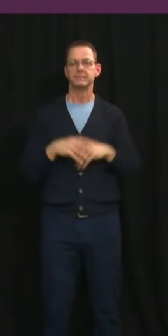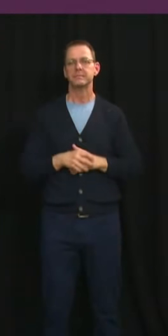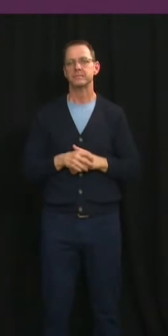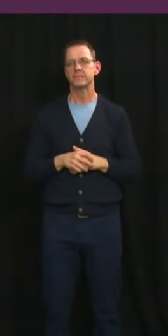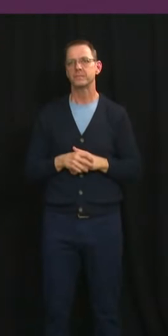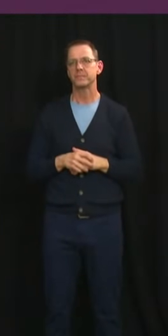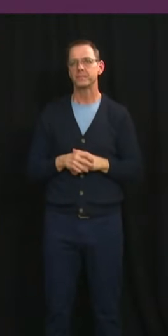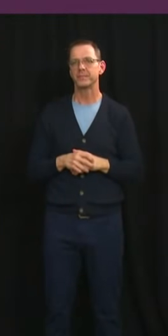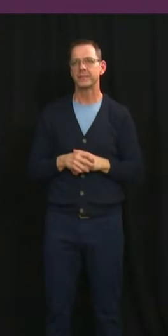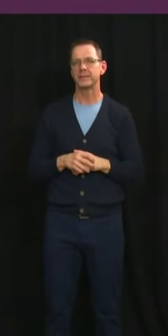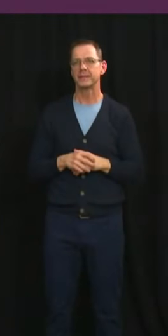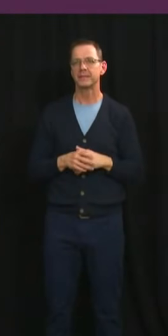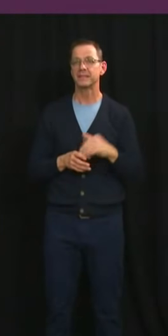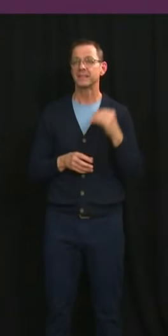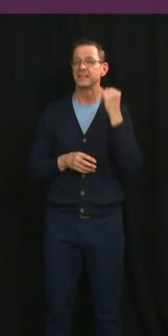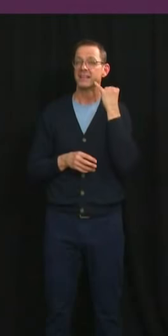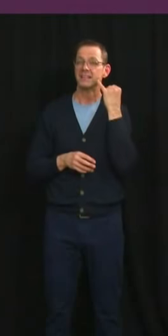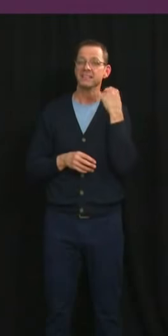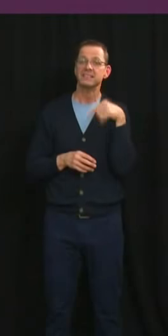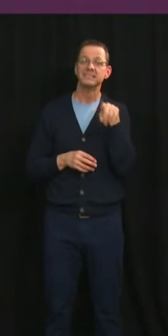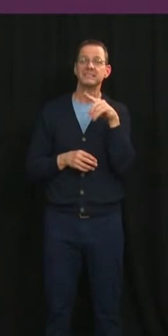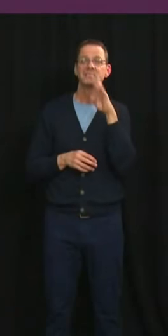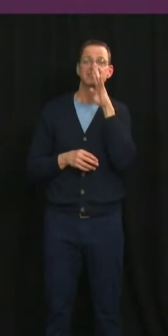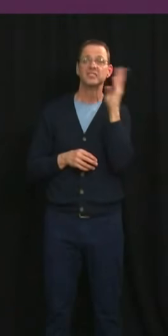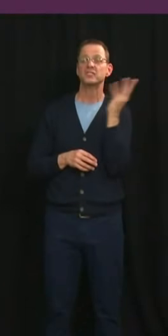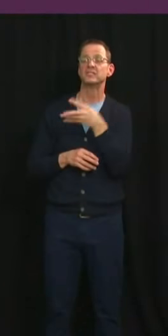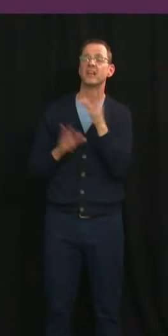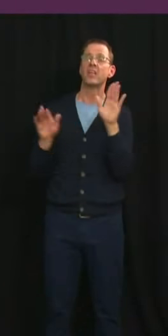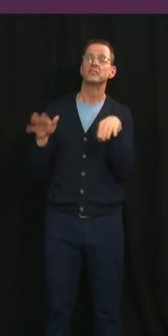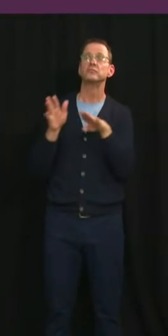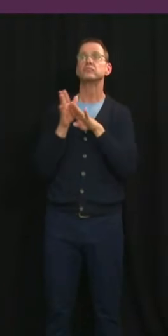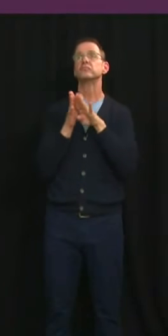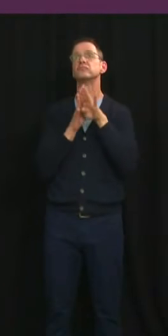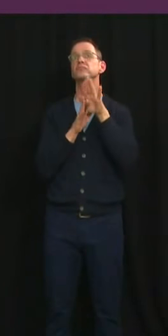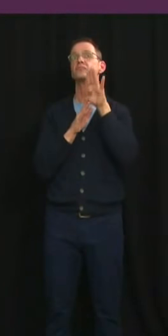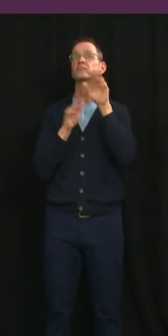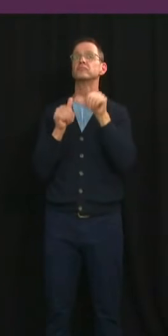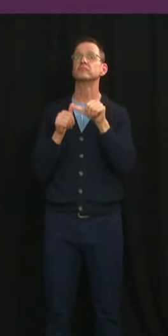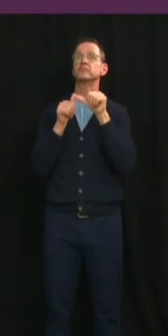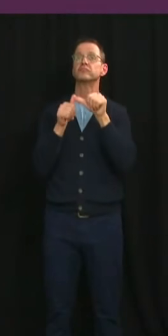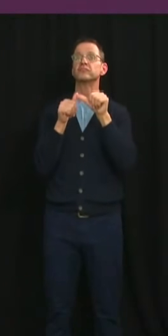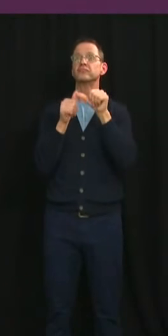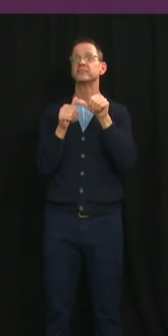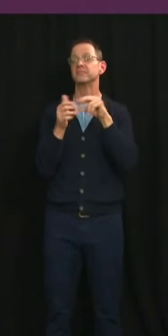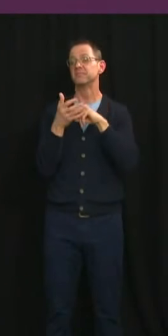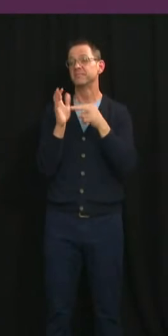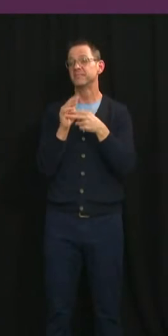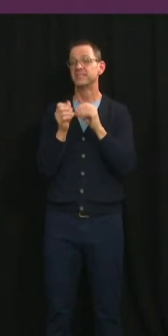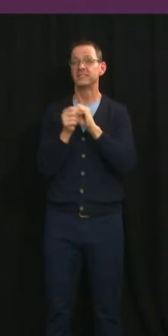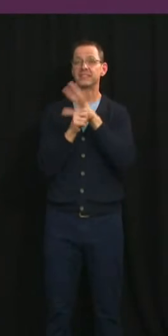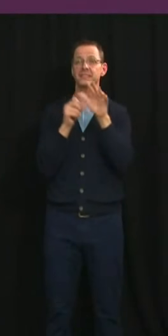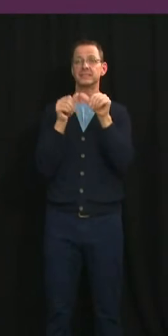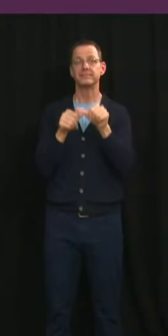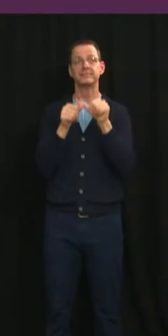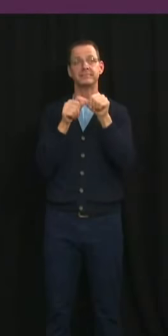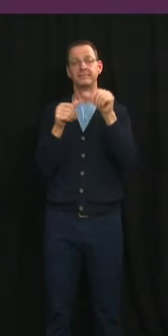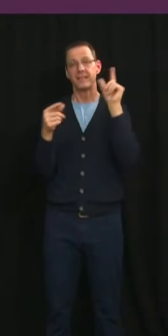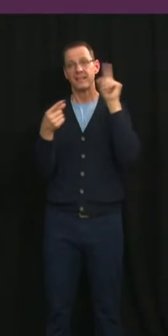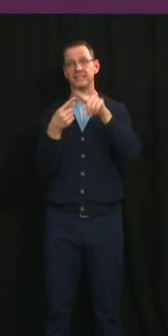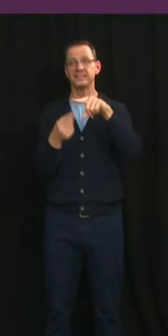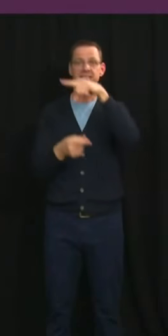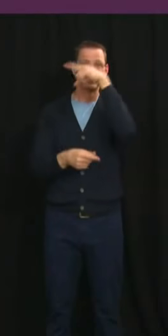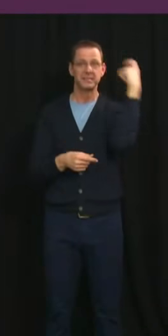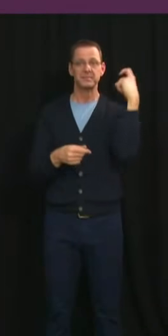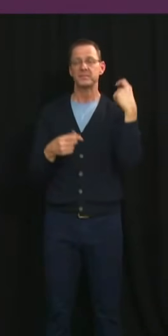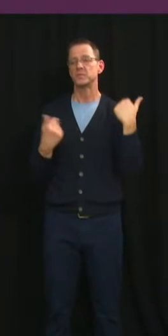benefits of the vaccine, and we will be dealing with this pandemic into the summer months, which none of us want to see. This